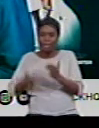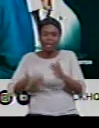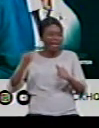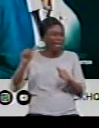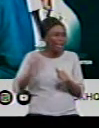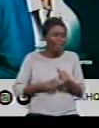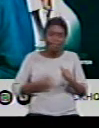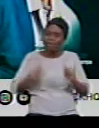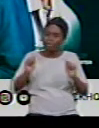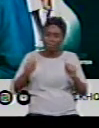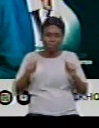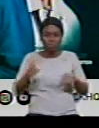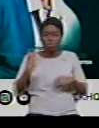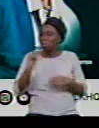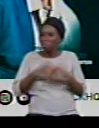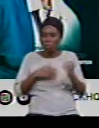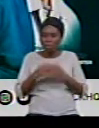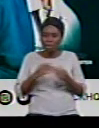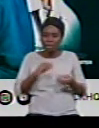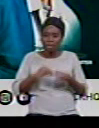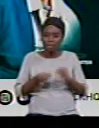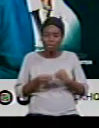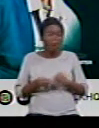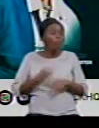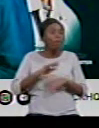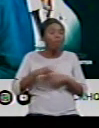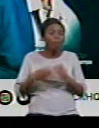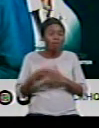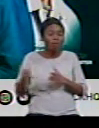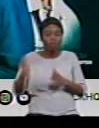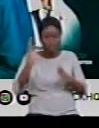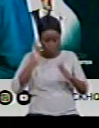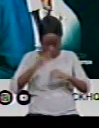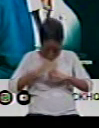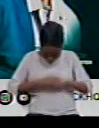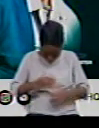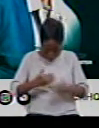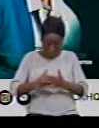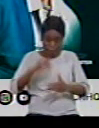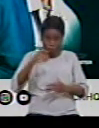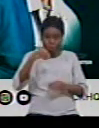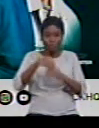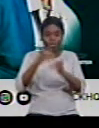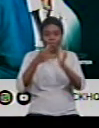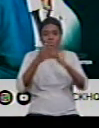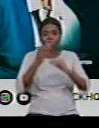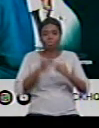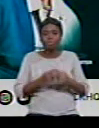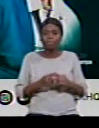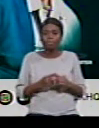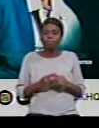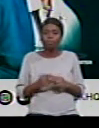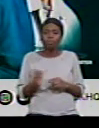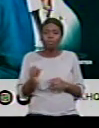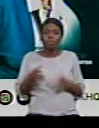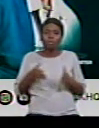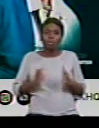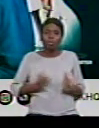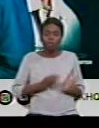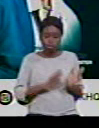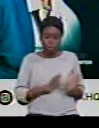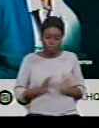possibility, no matter their number. Every one of them will bow before you in Jesus' name. So let's